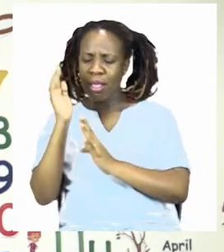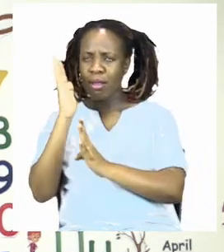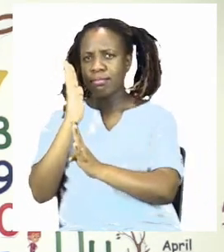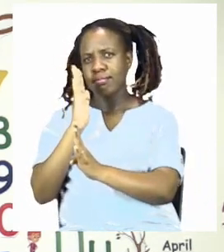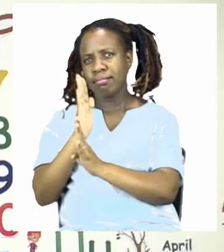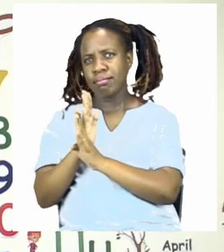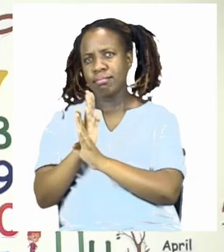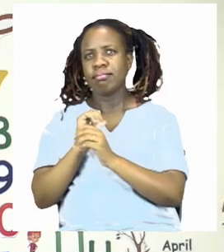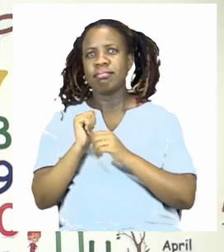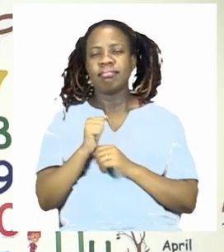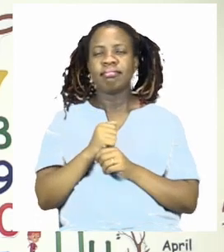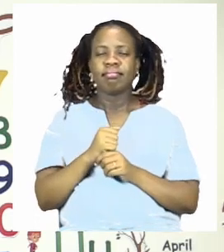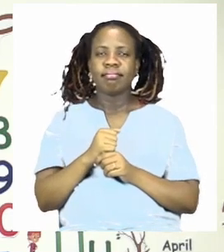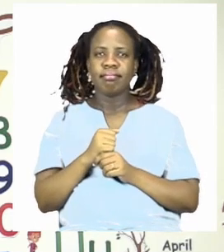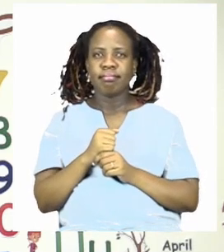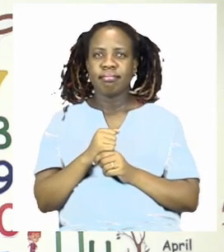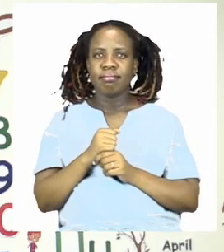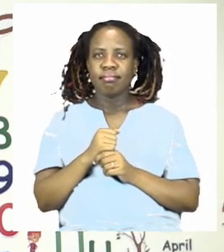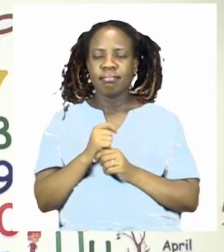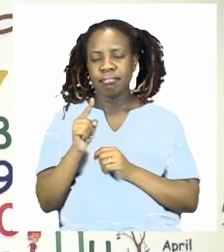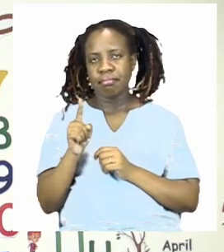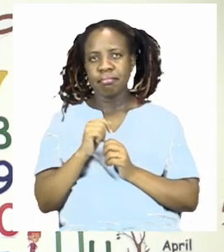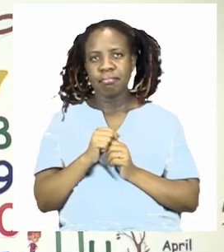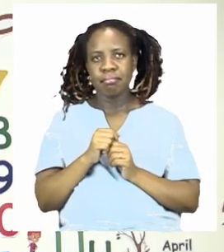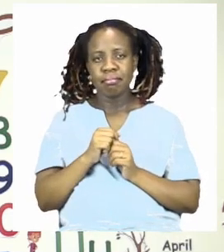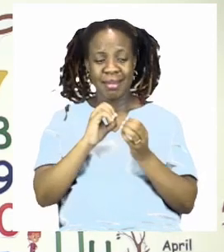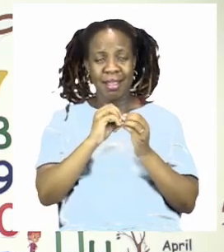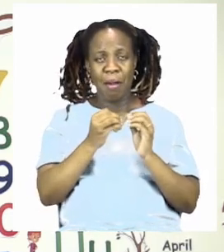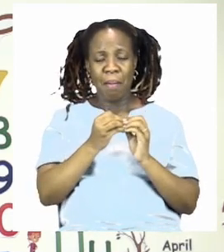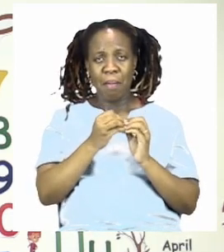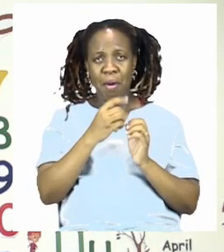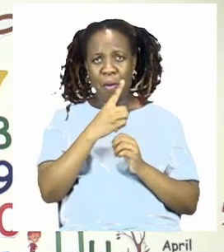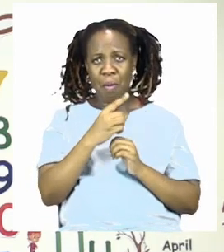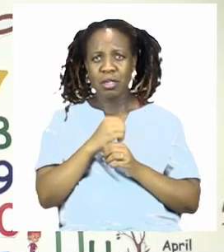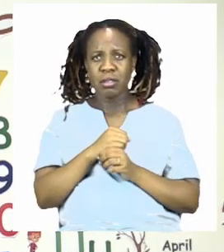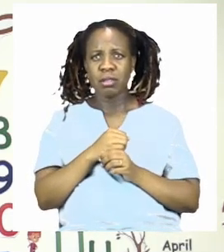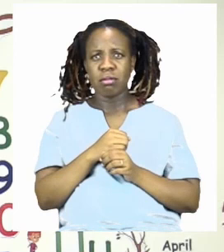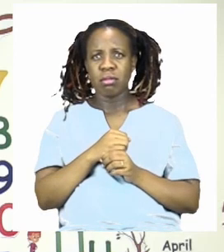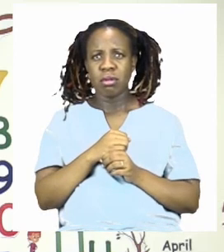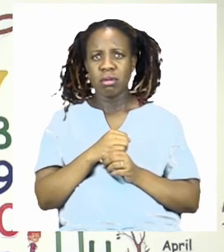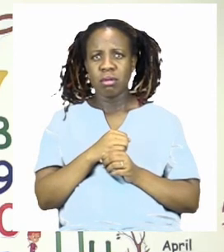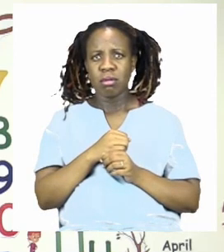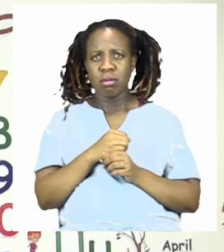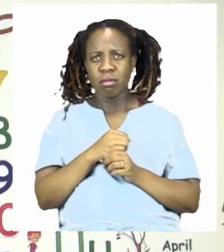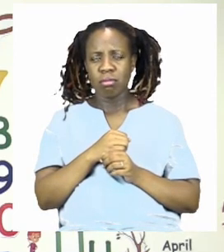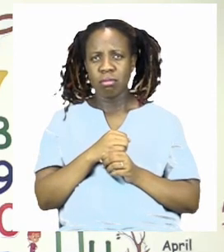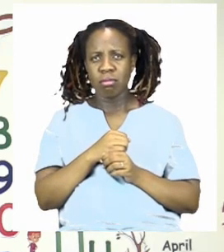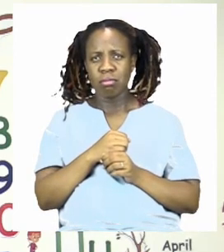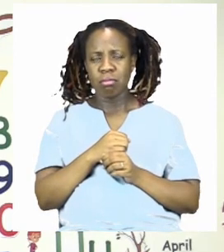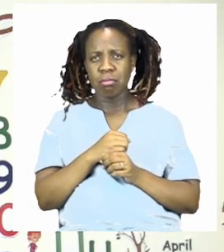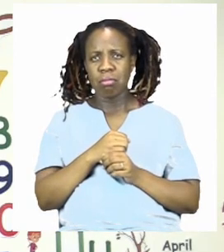word into the right word. Now here you will see number 1 actually means or is actually the